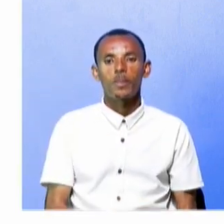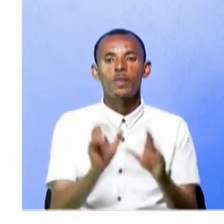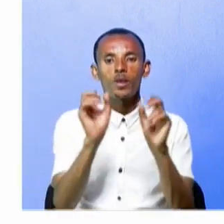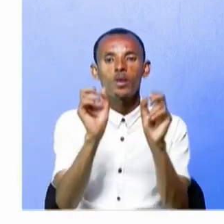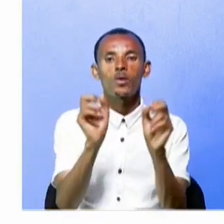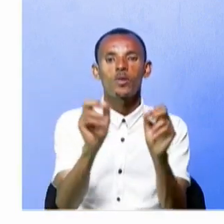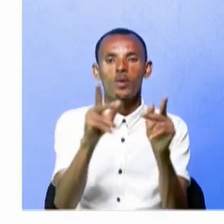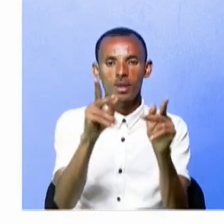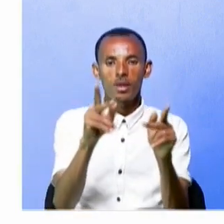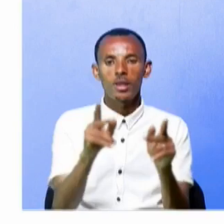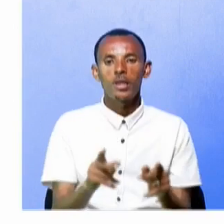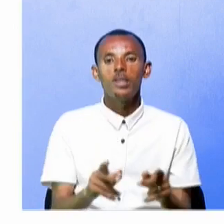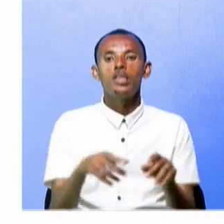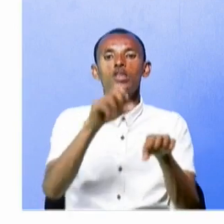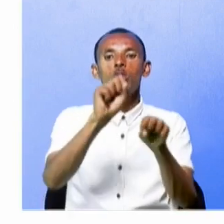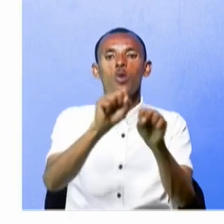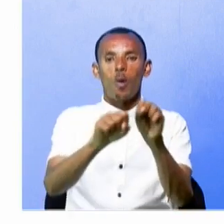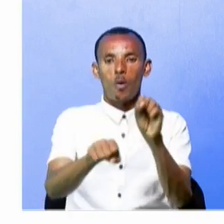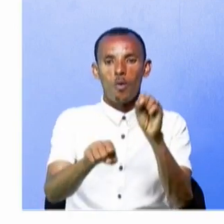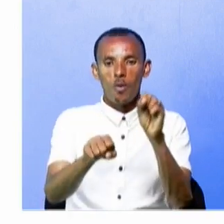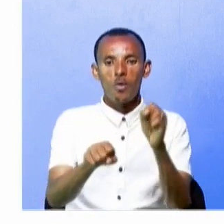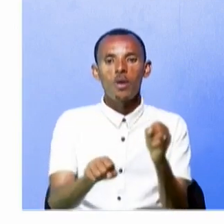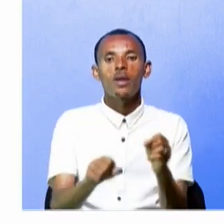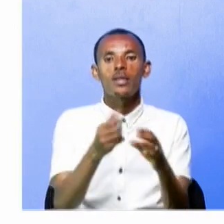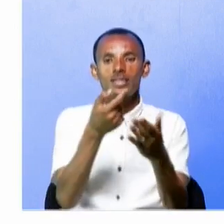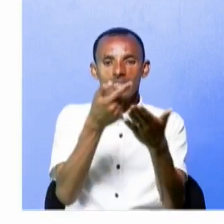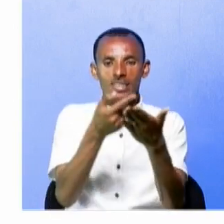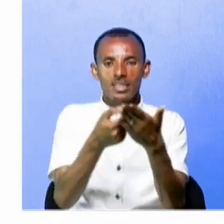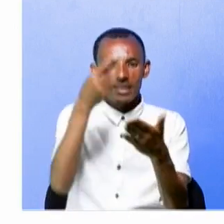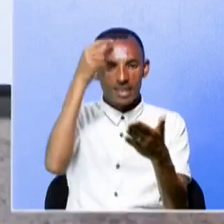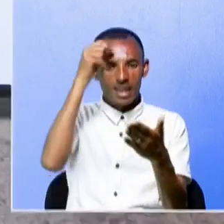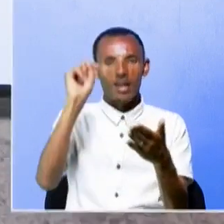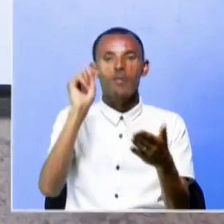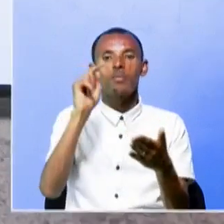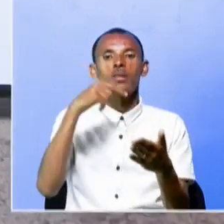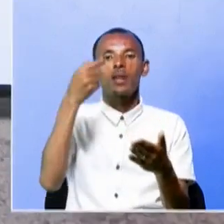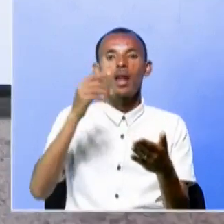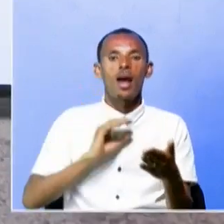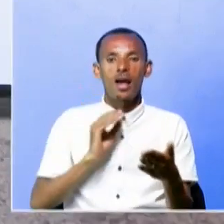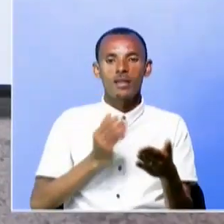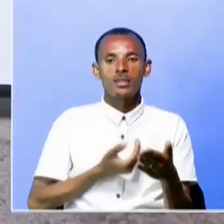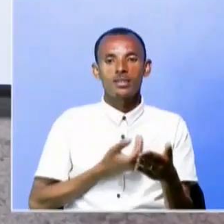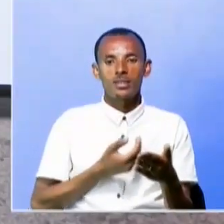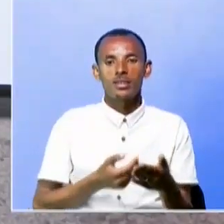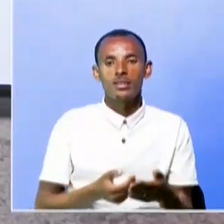Okay, so this theorem tells us